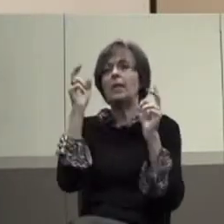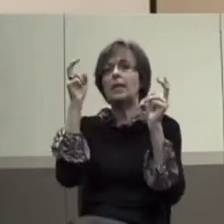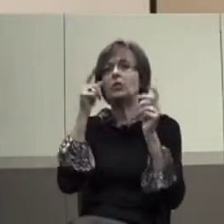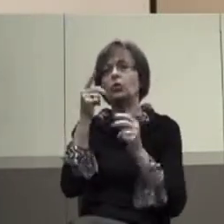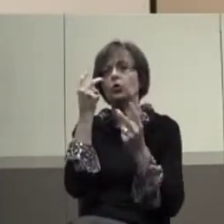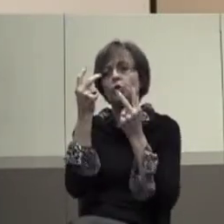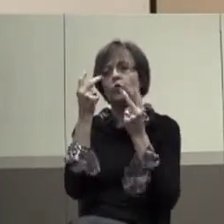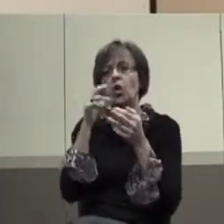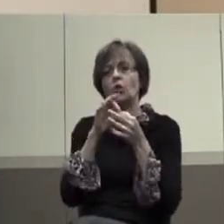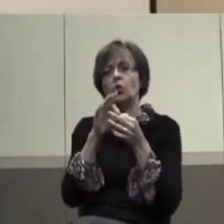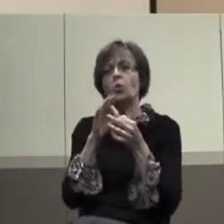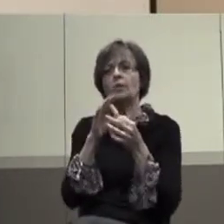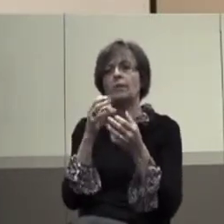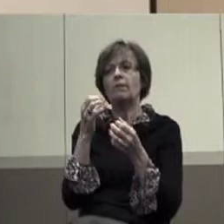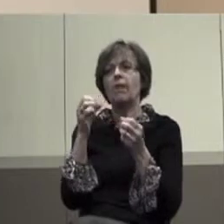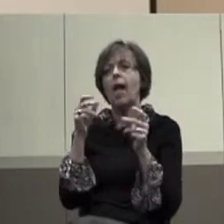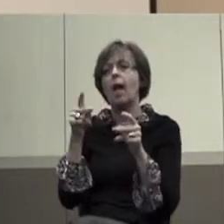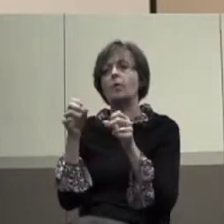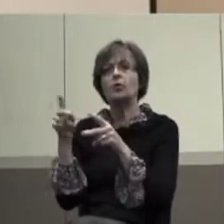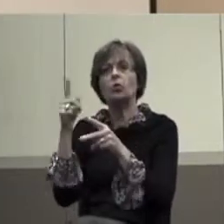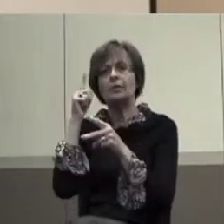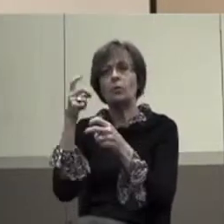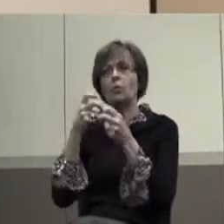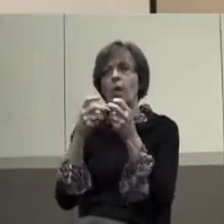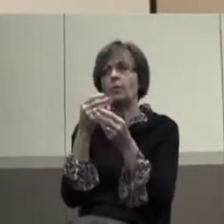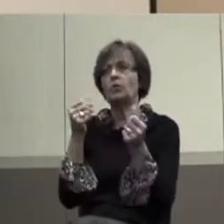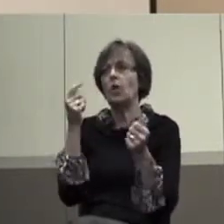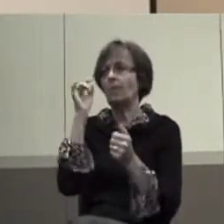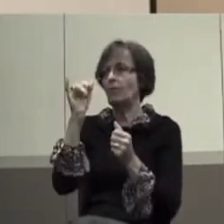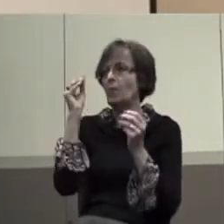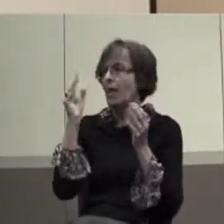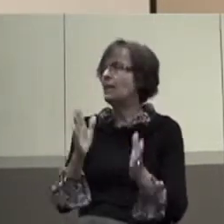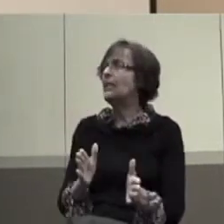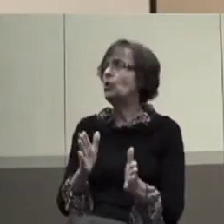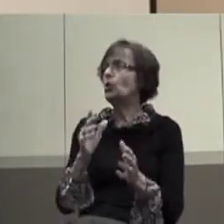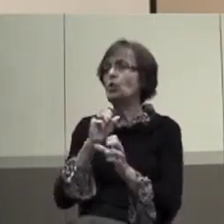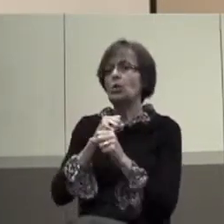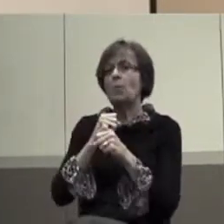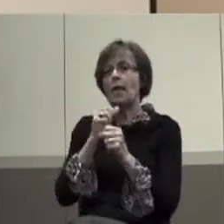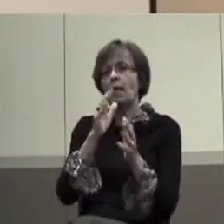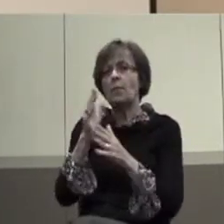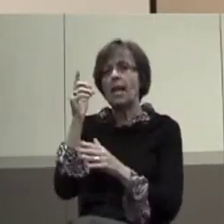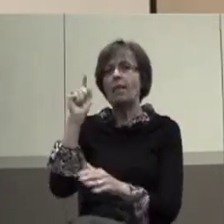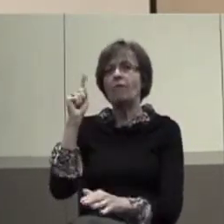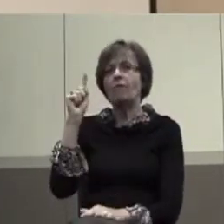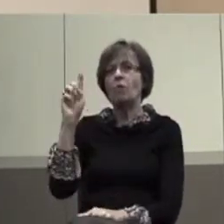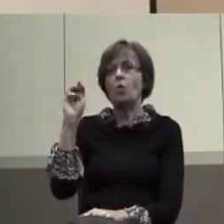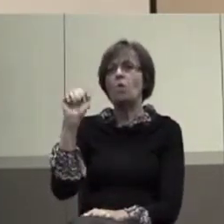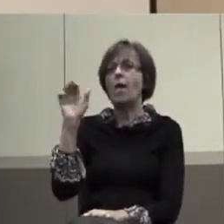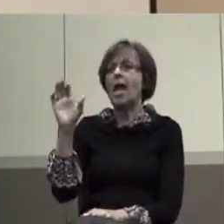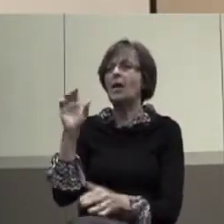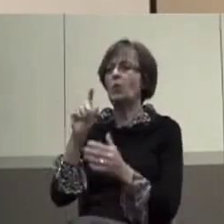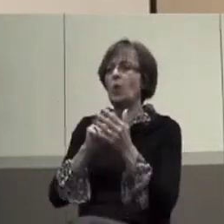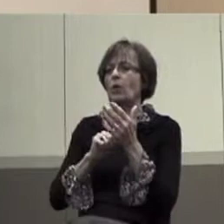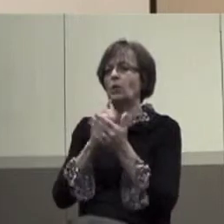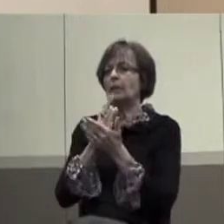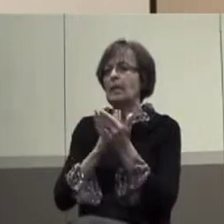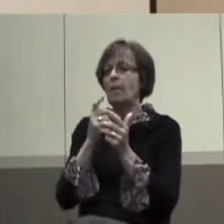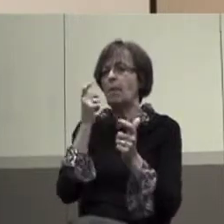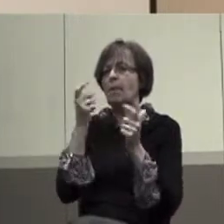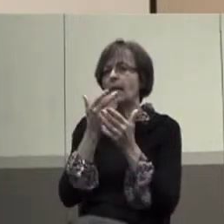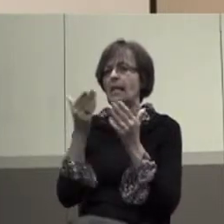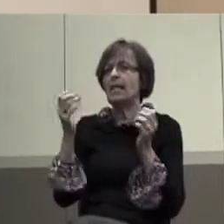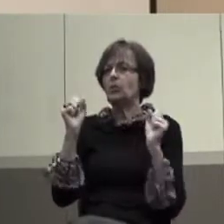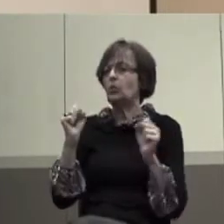terms of opportunities for problem solving for this teacher to make a plan for Mac? What did you see as some of the big things that maybe could